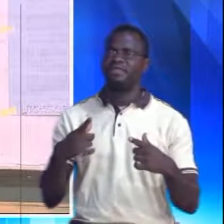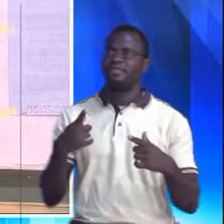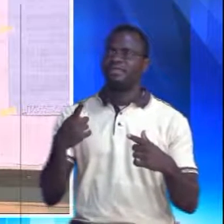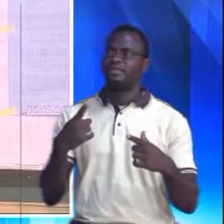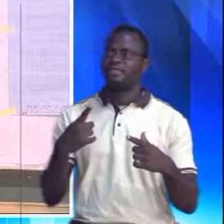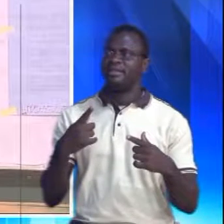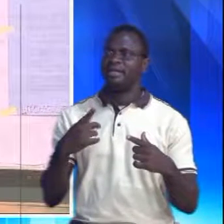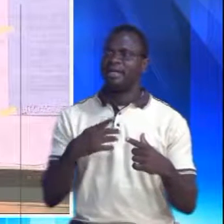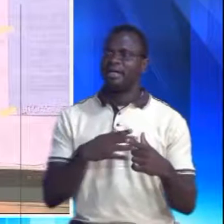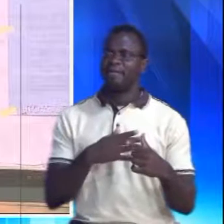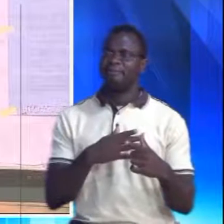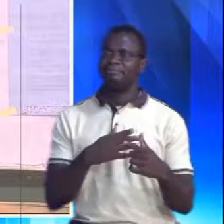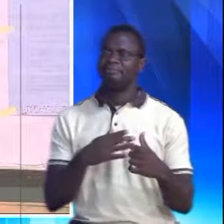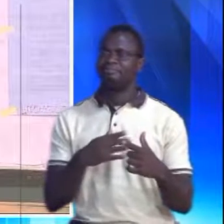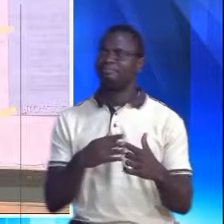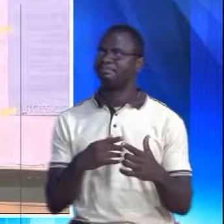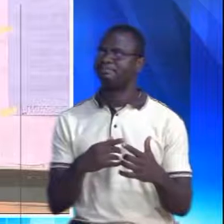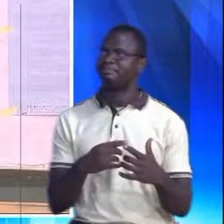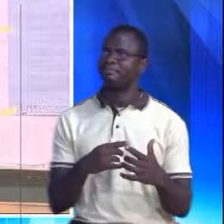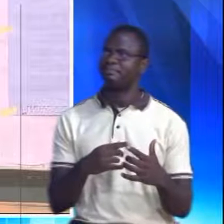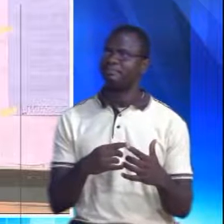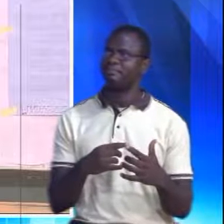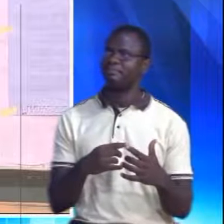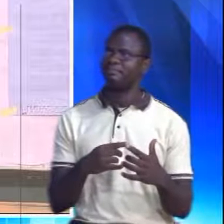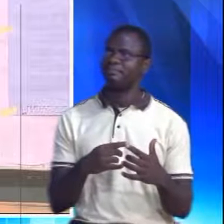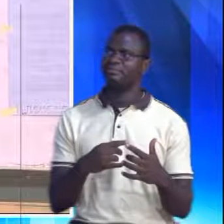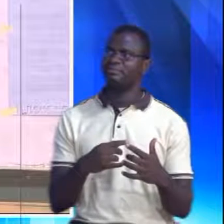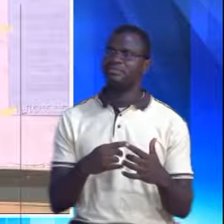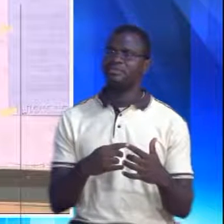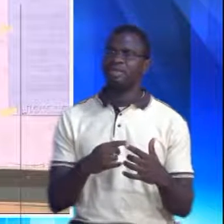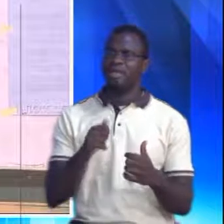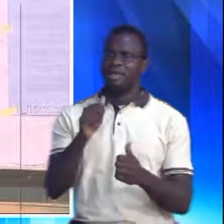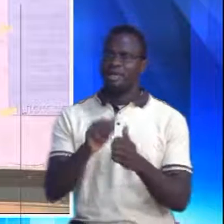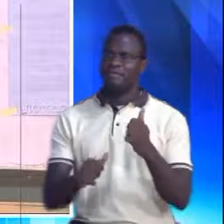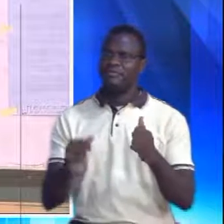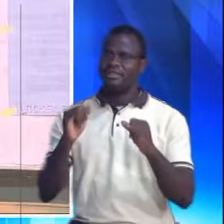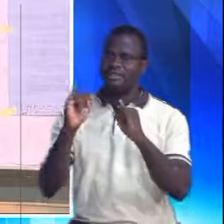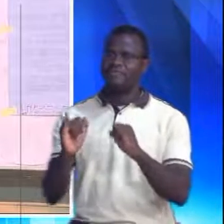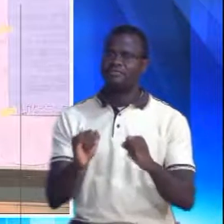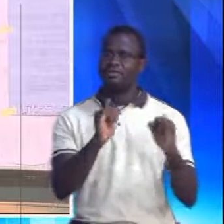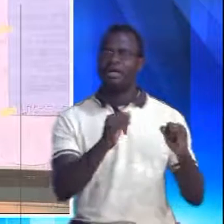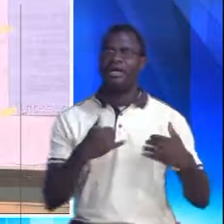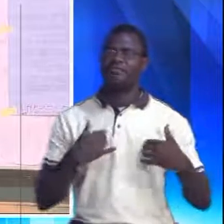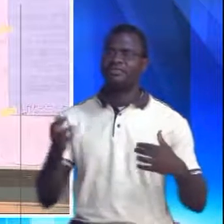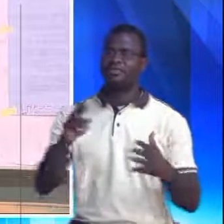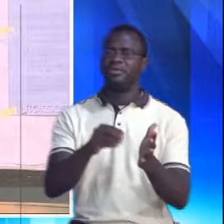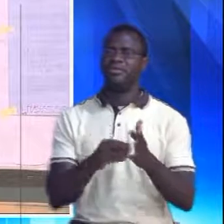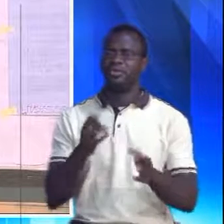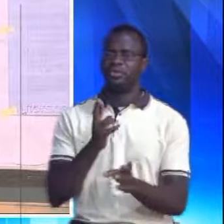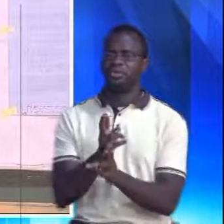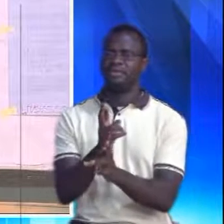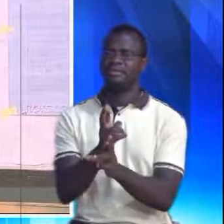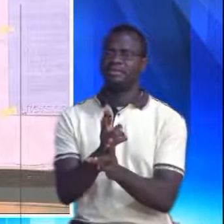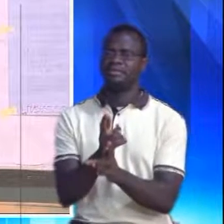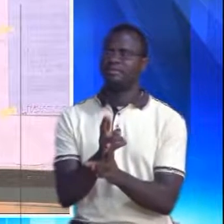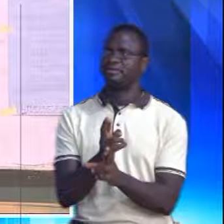said that human rights add value to human life. Also, we discussed that without human